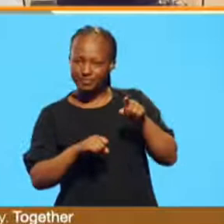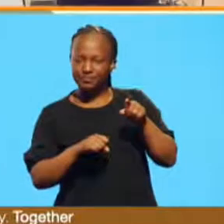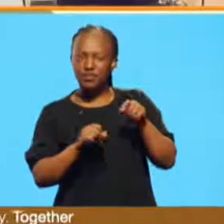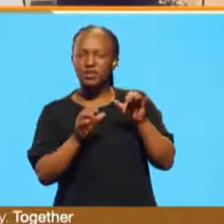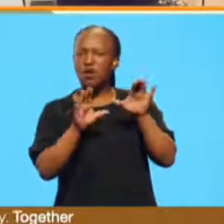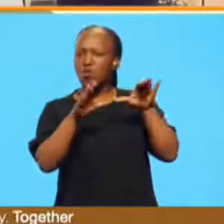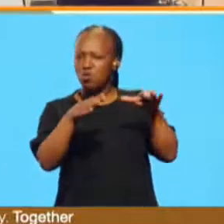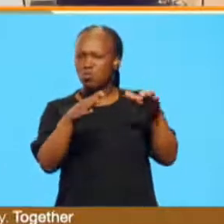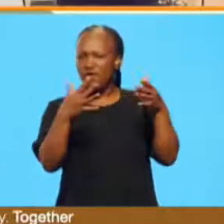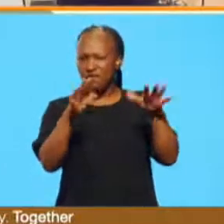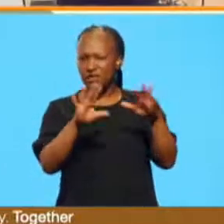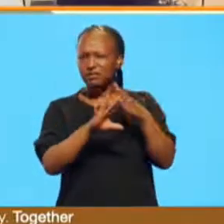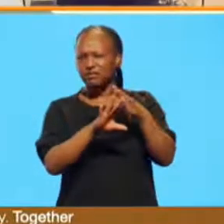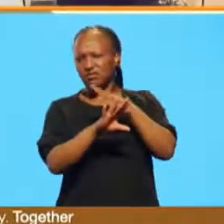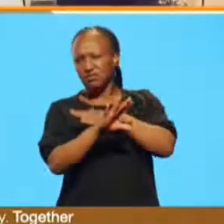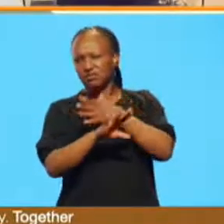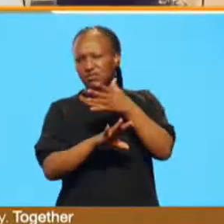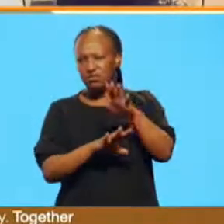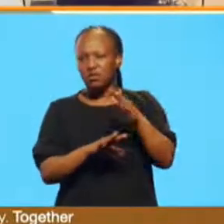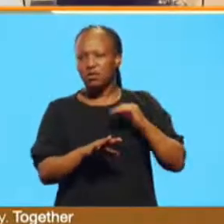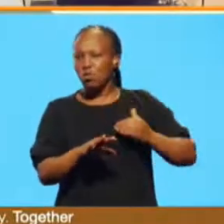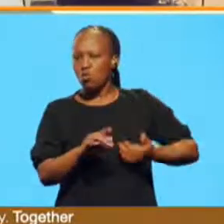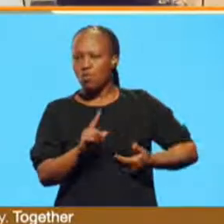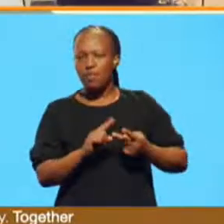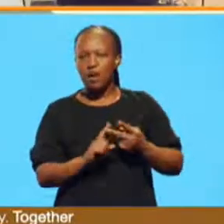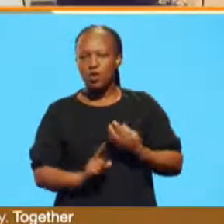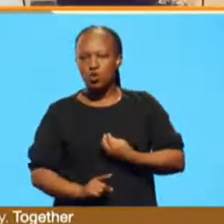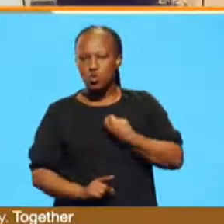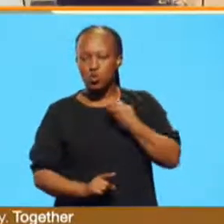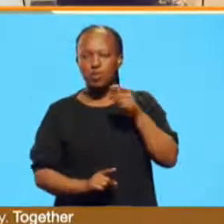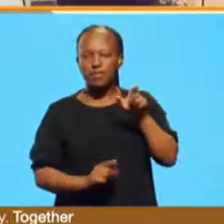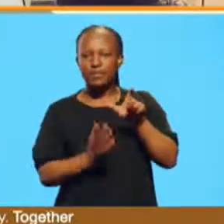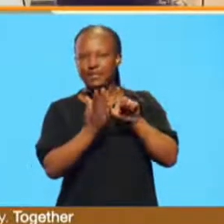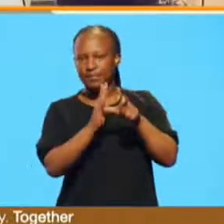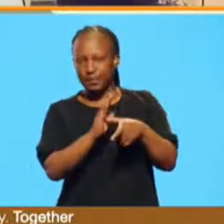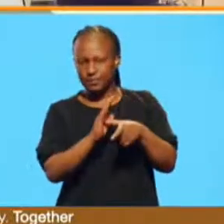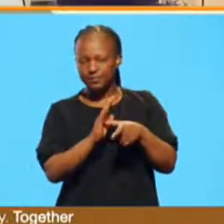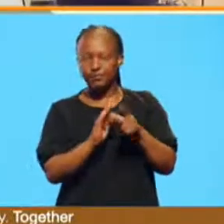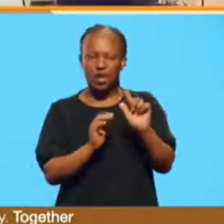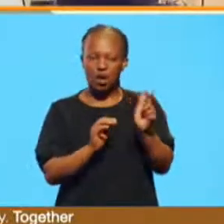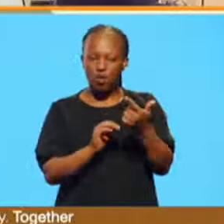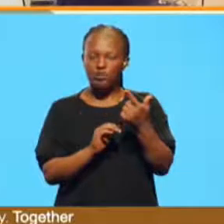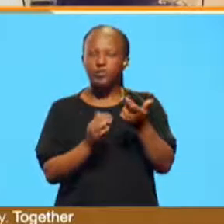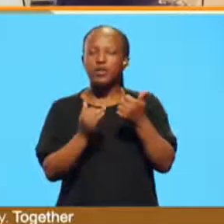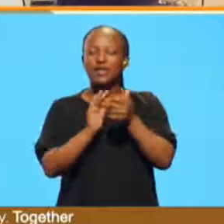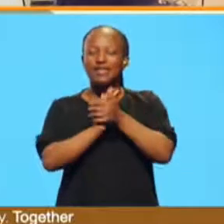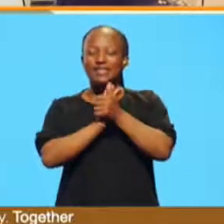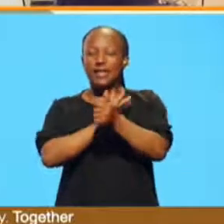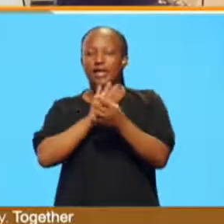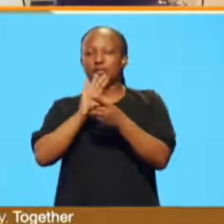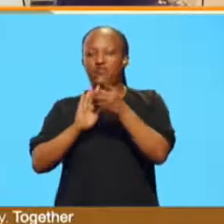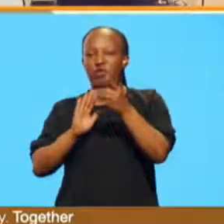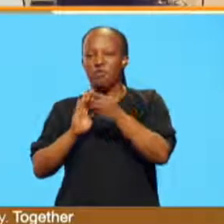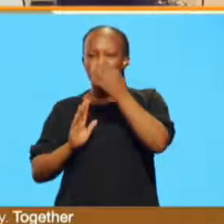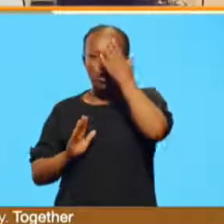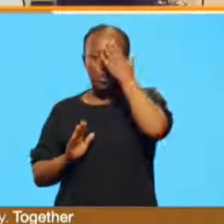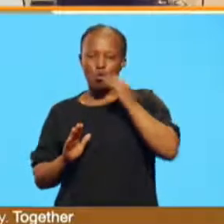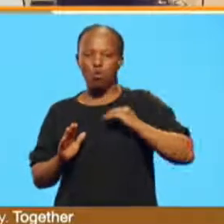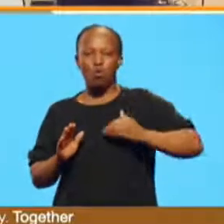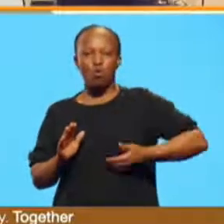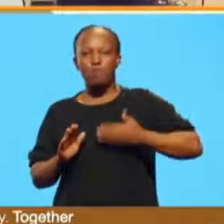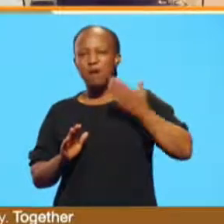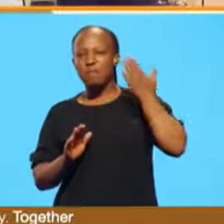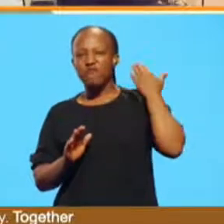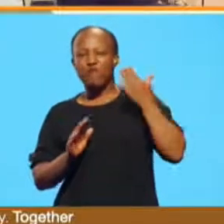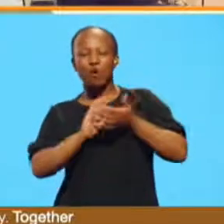have mentioned below previously, women, youth, persons with disability, and everyone. And then we talk about skills development. We know that women were not skills, women